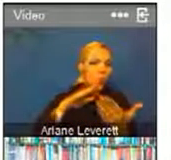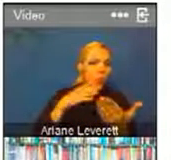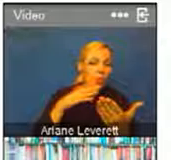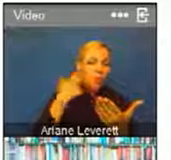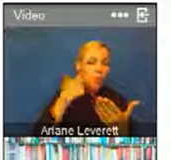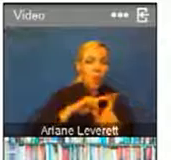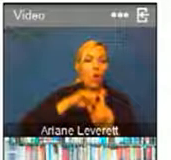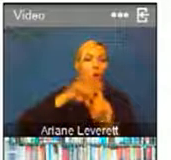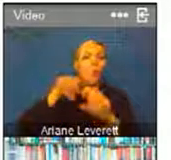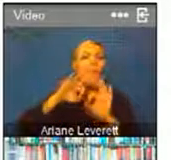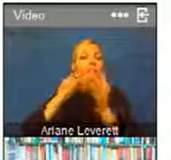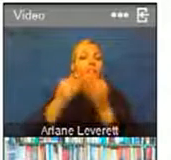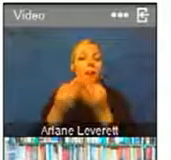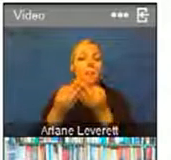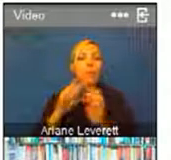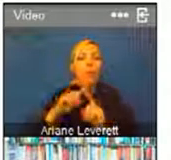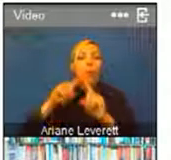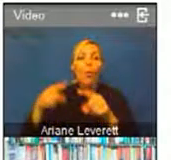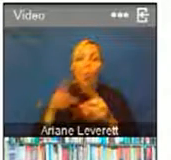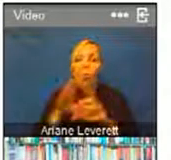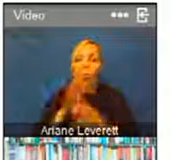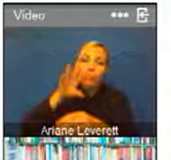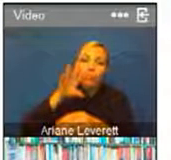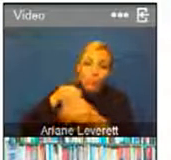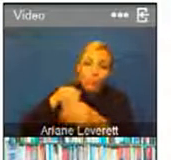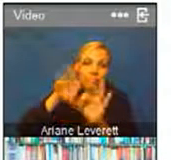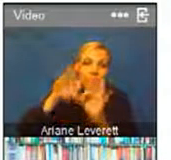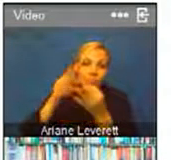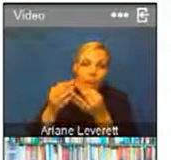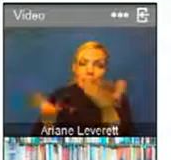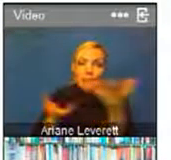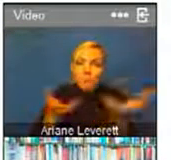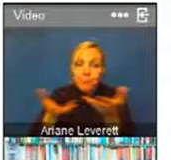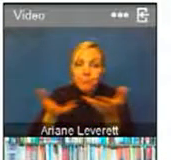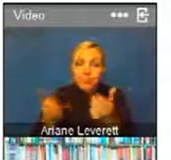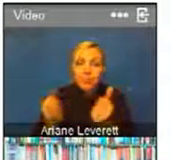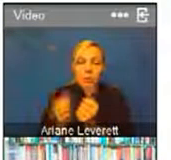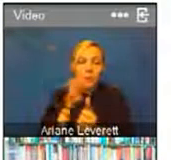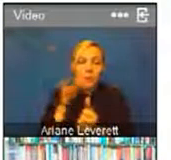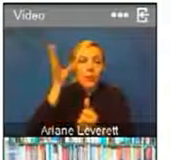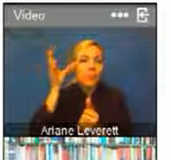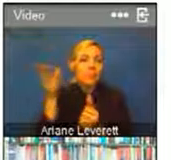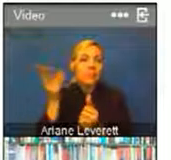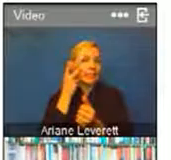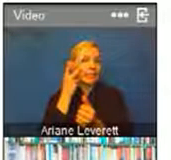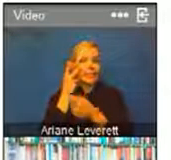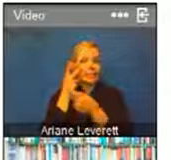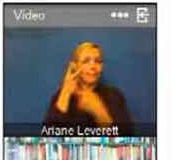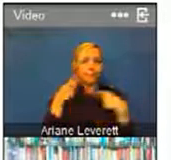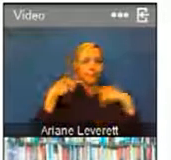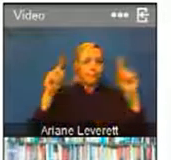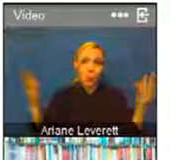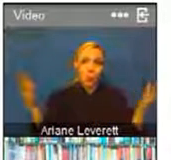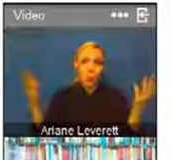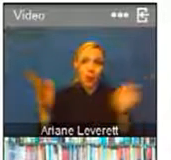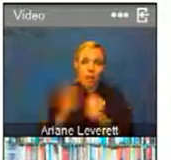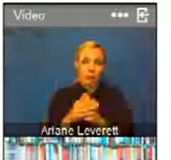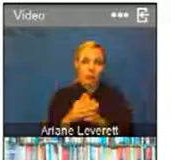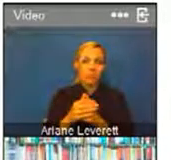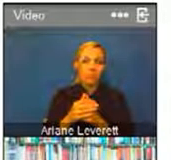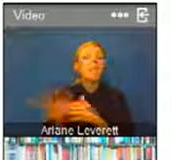will read it. So, Marion from Mannheim University, is now in